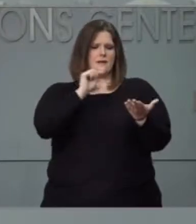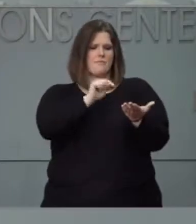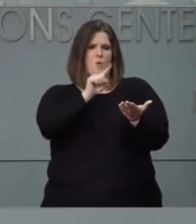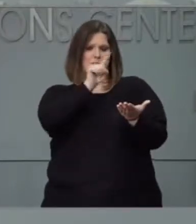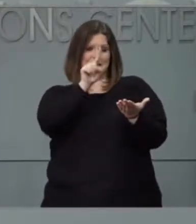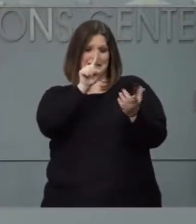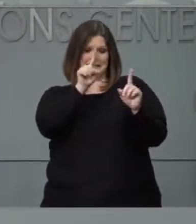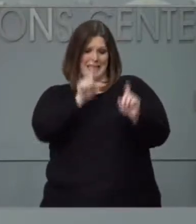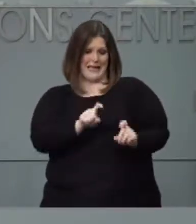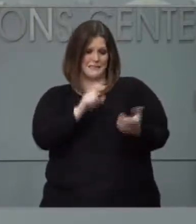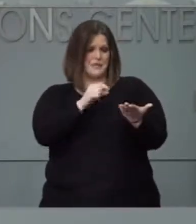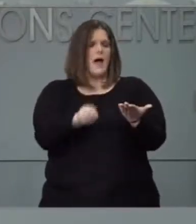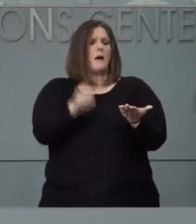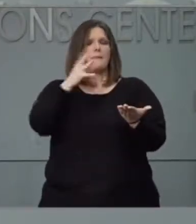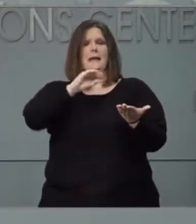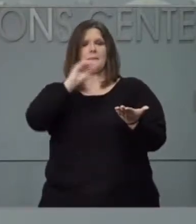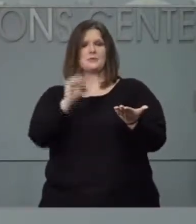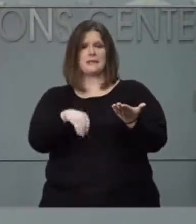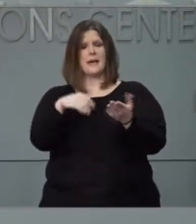Thanks.